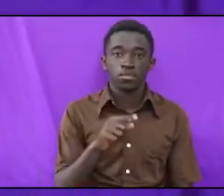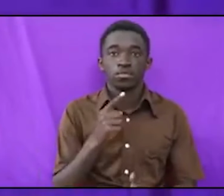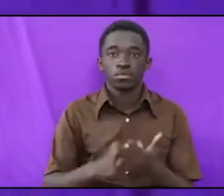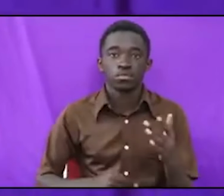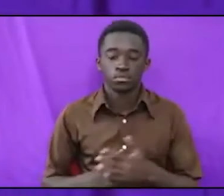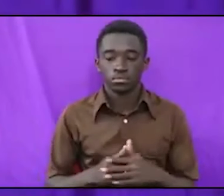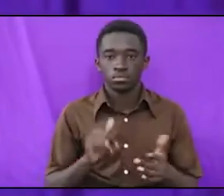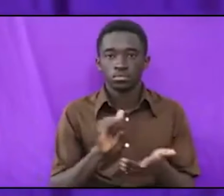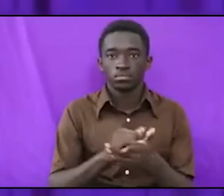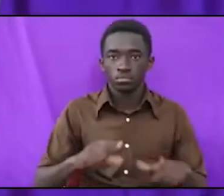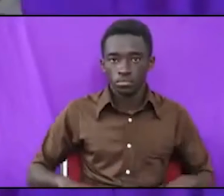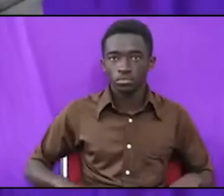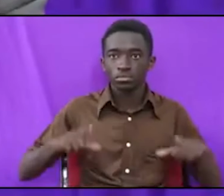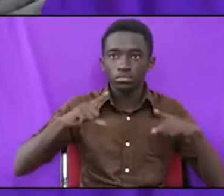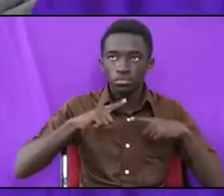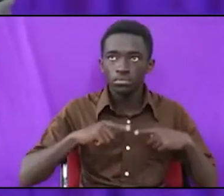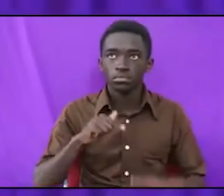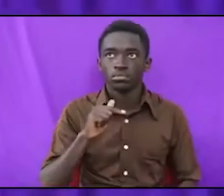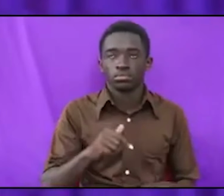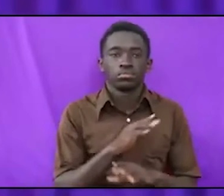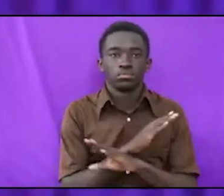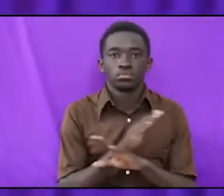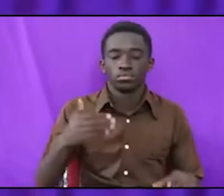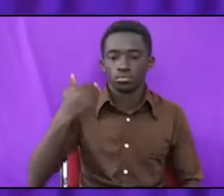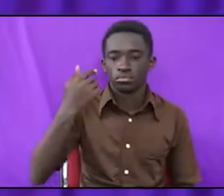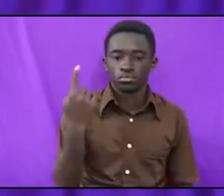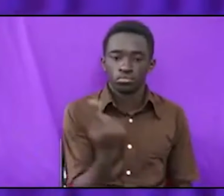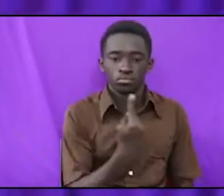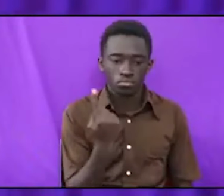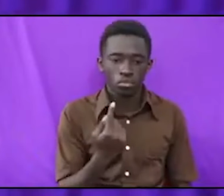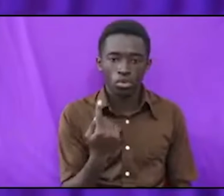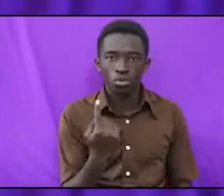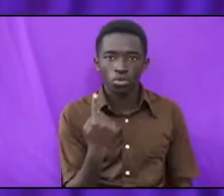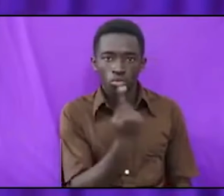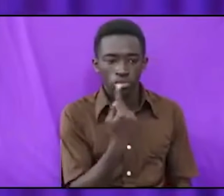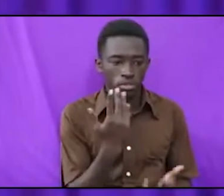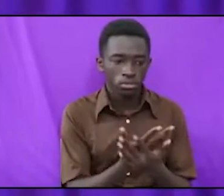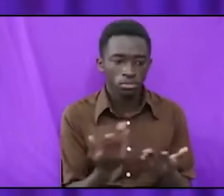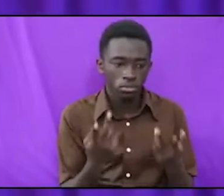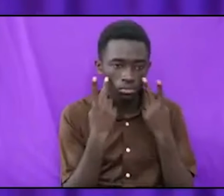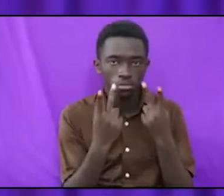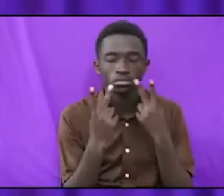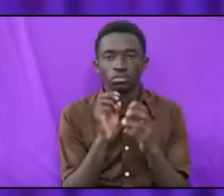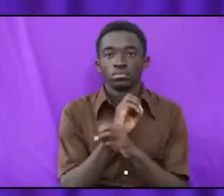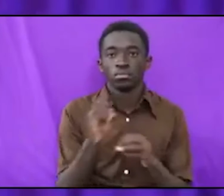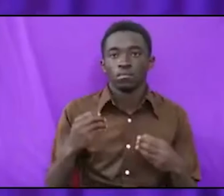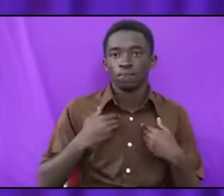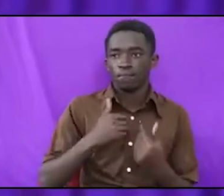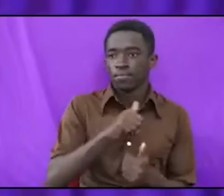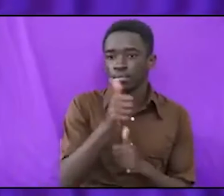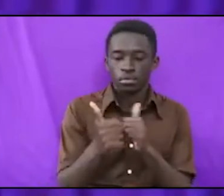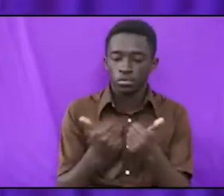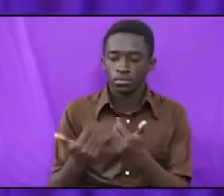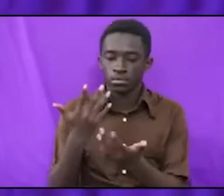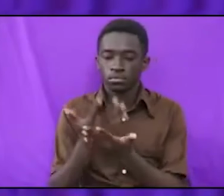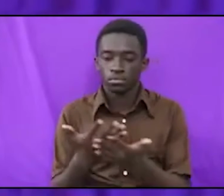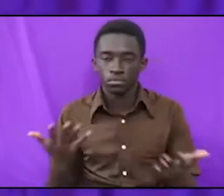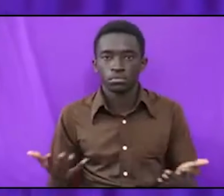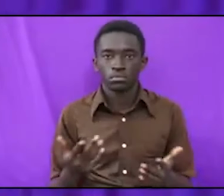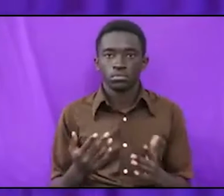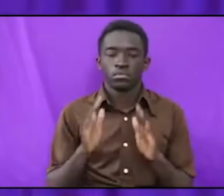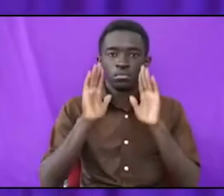is not composed of the temporal things that we see. There are eternal things that are more important and